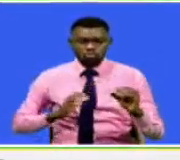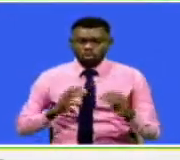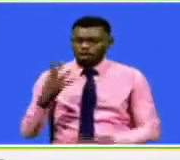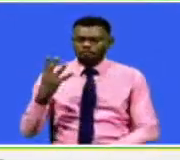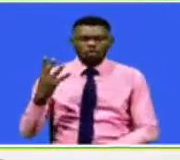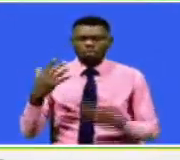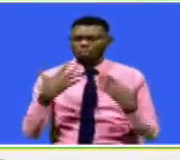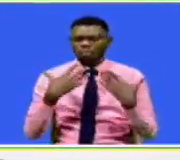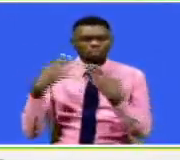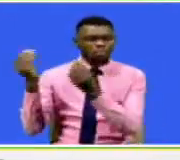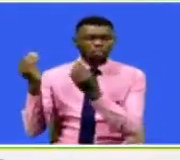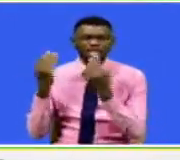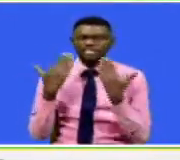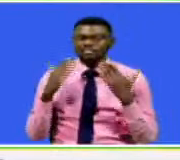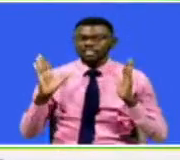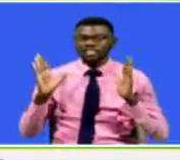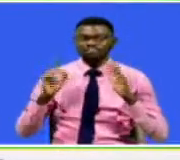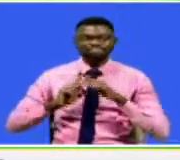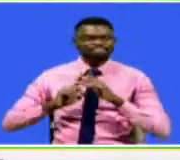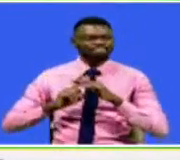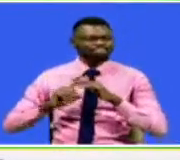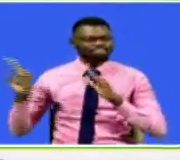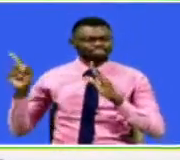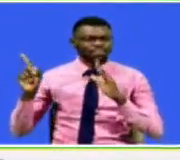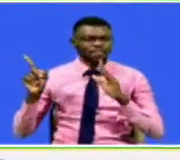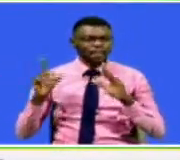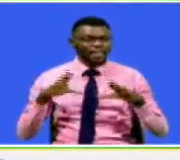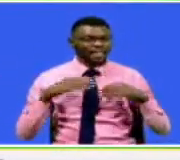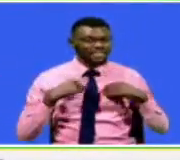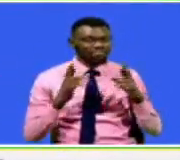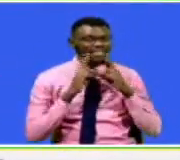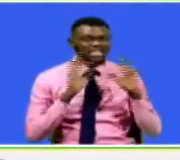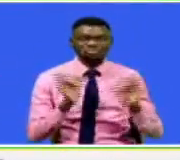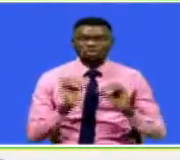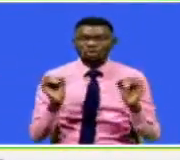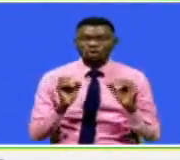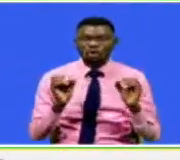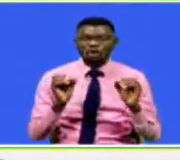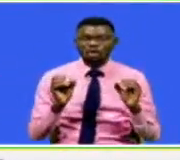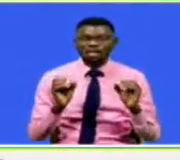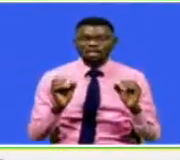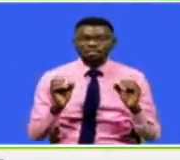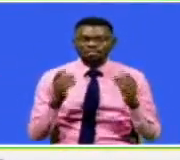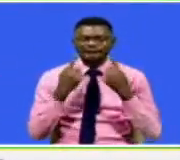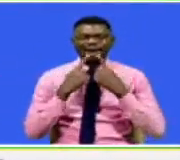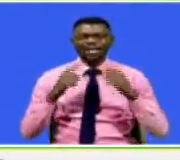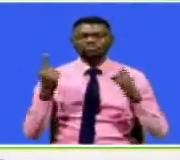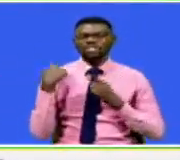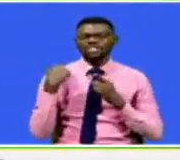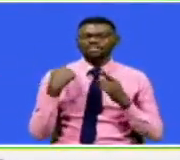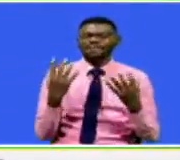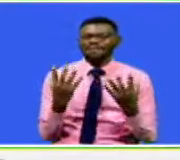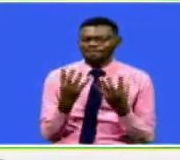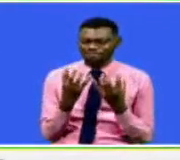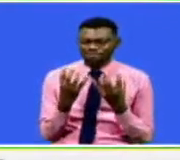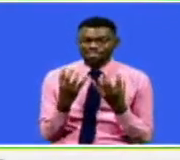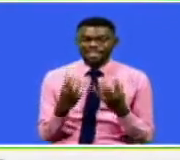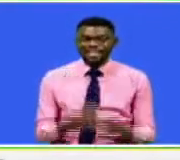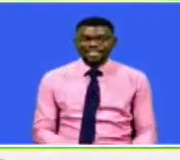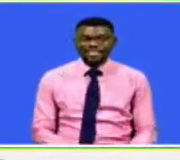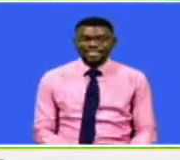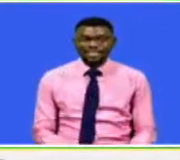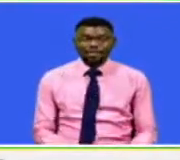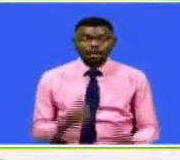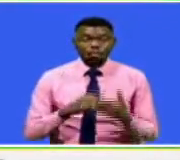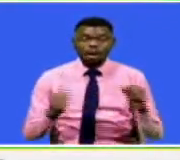of the commissioners who promptly denounced the results at a press conference. We know